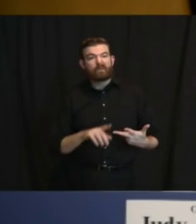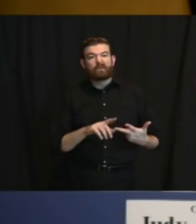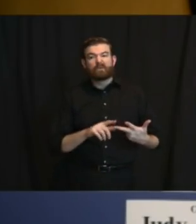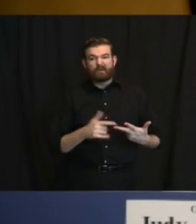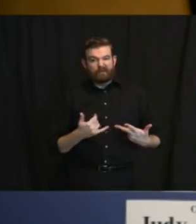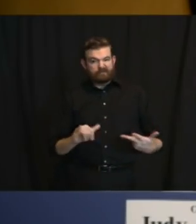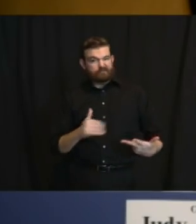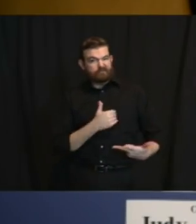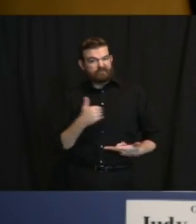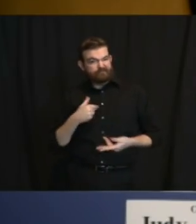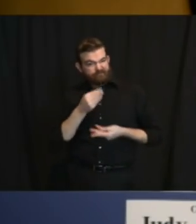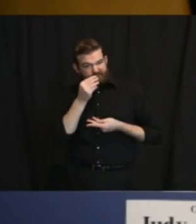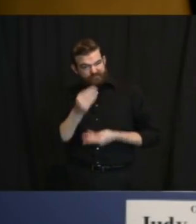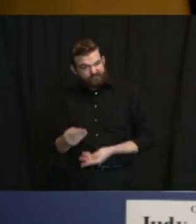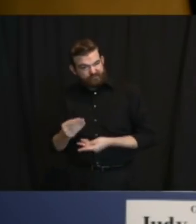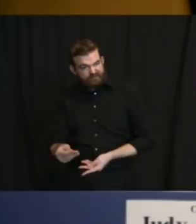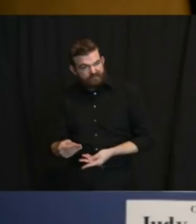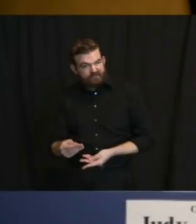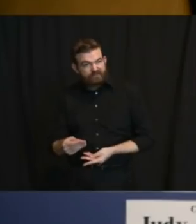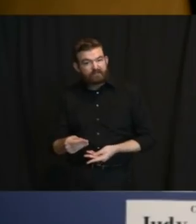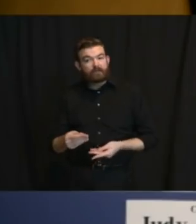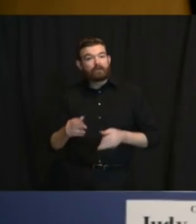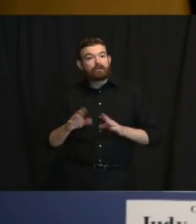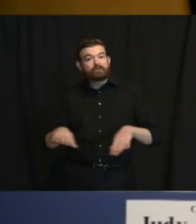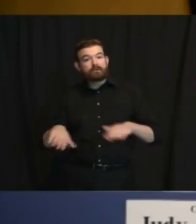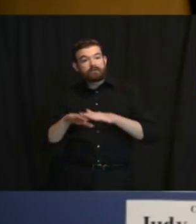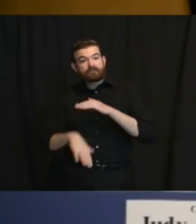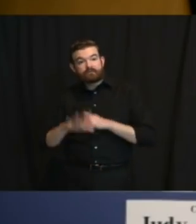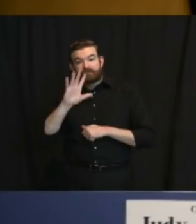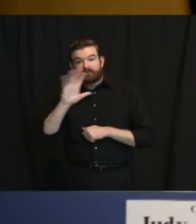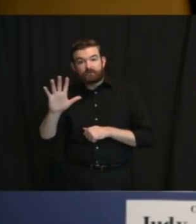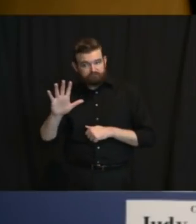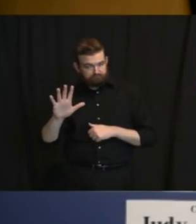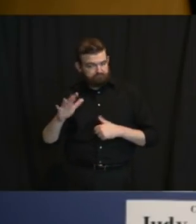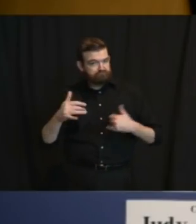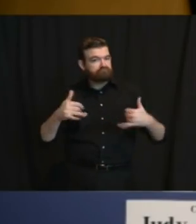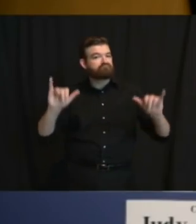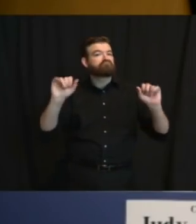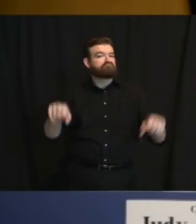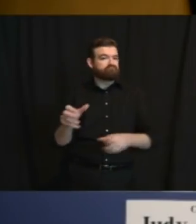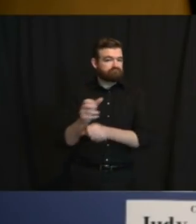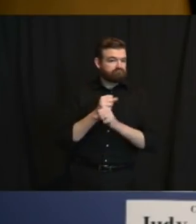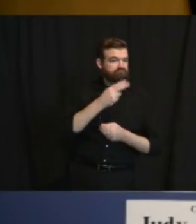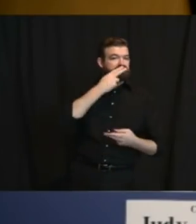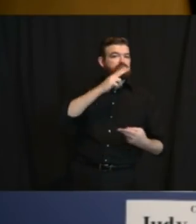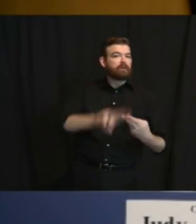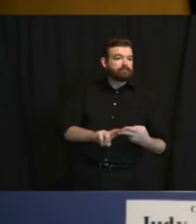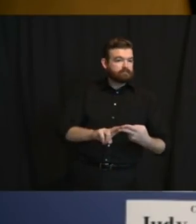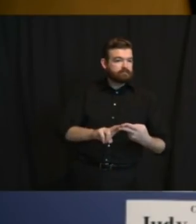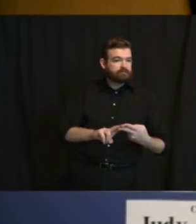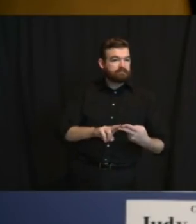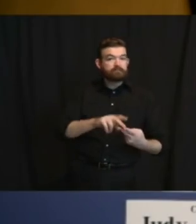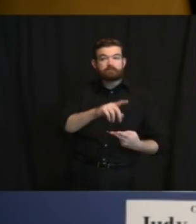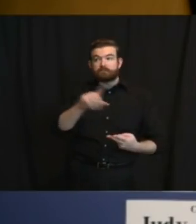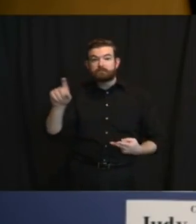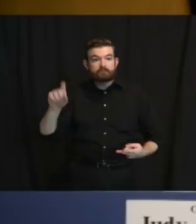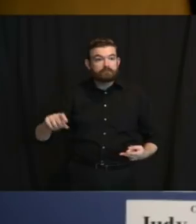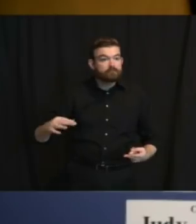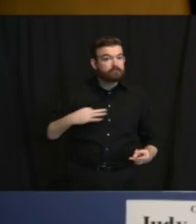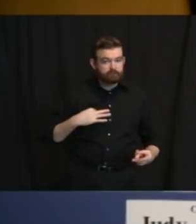5, is still available to our residents. New participants can apply for WIC